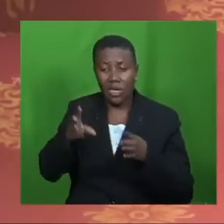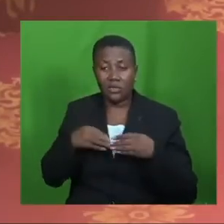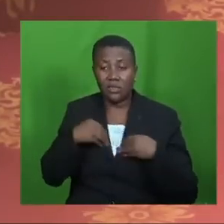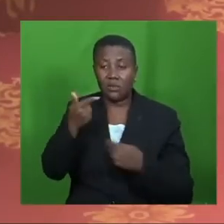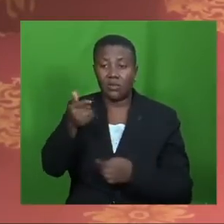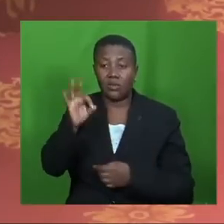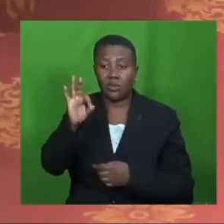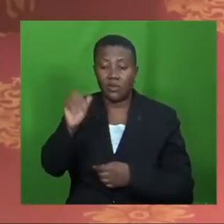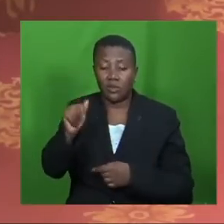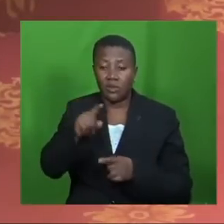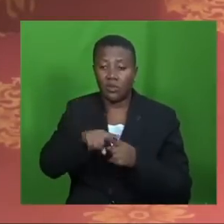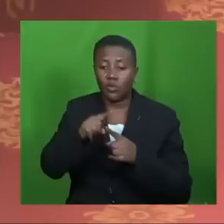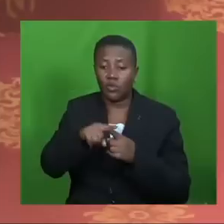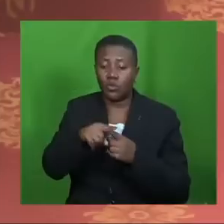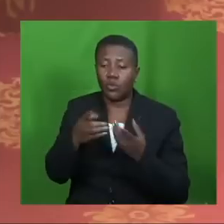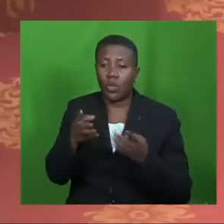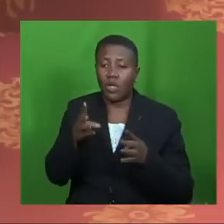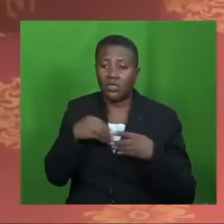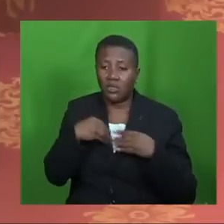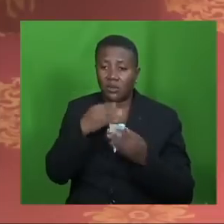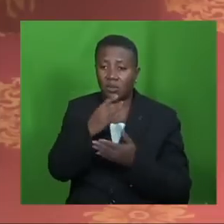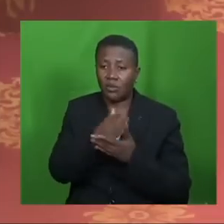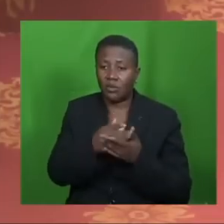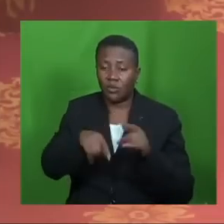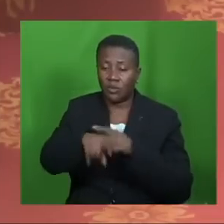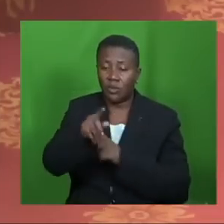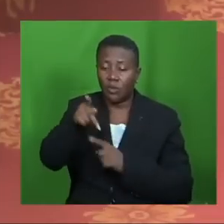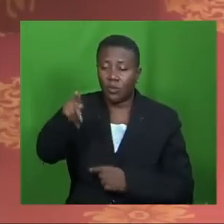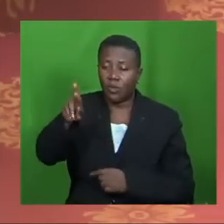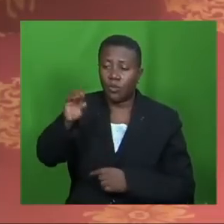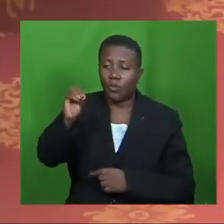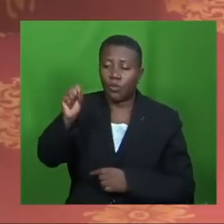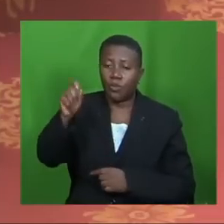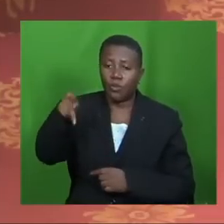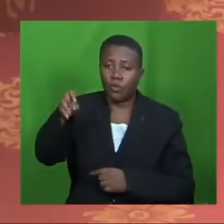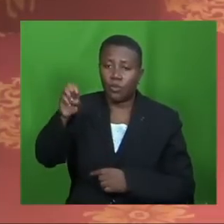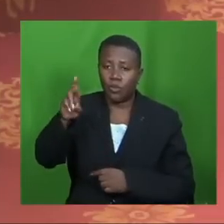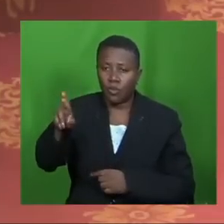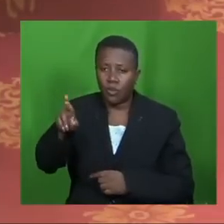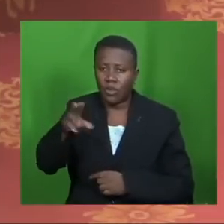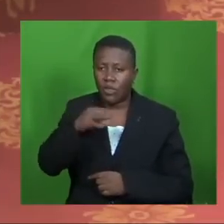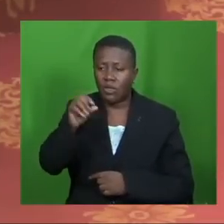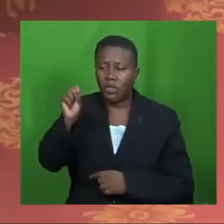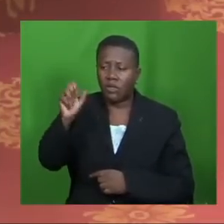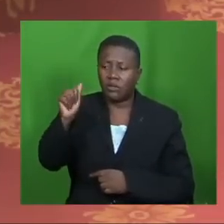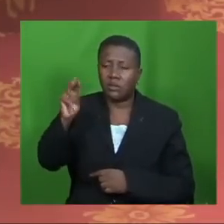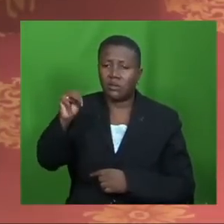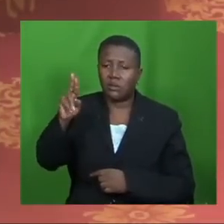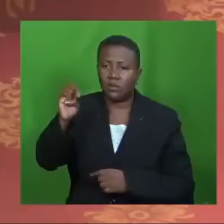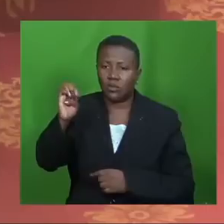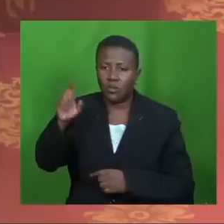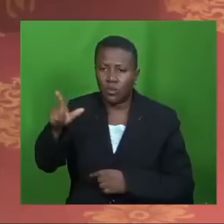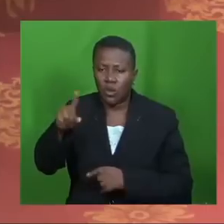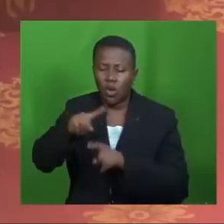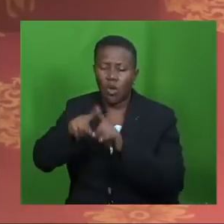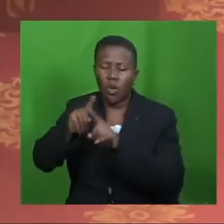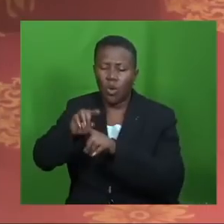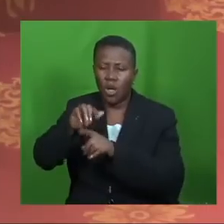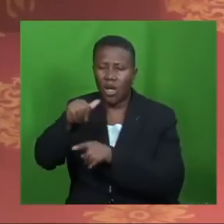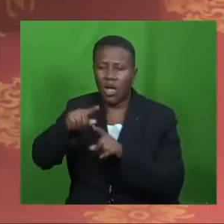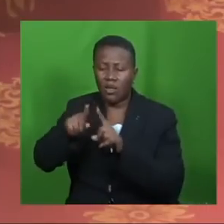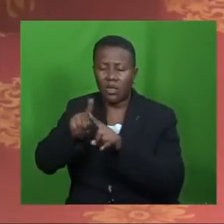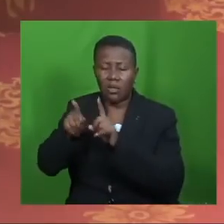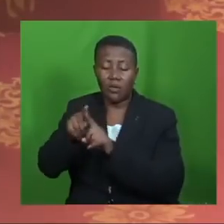Ghanaian local coaches, namely Prosper Ogun, Ibrahim Tanko, Samuel Boadu, and Ignatius Fosu, were